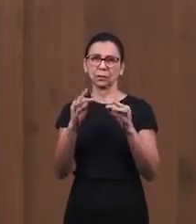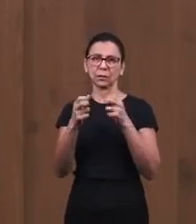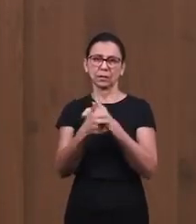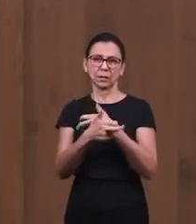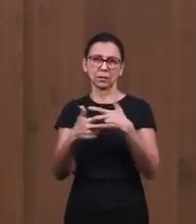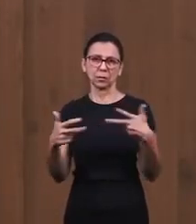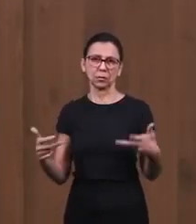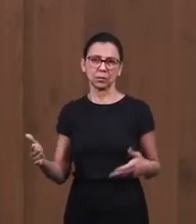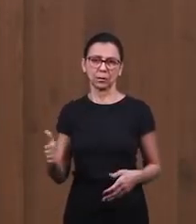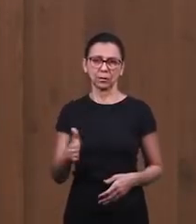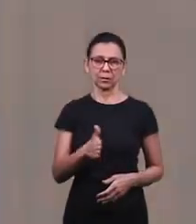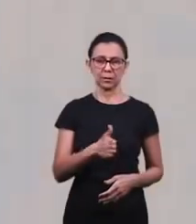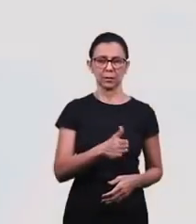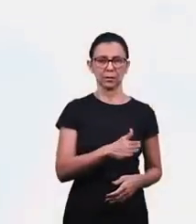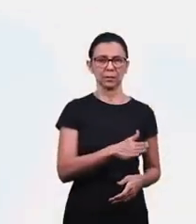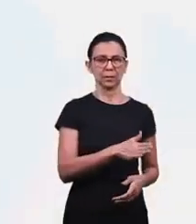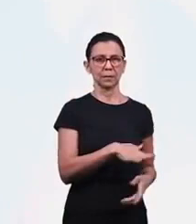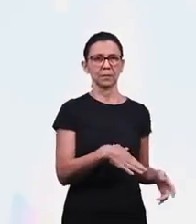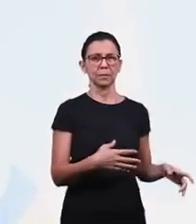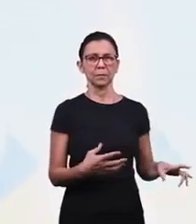that we can rebuild our lives.